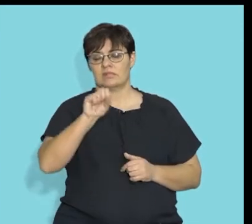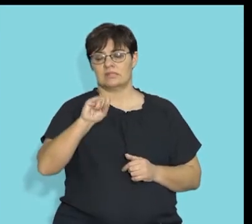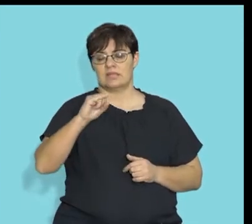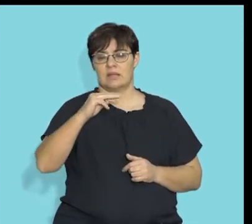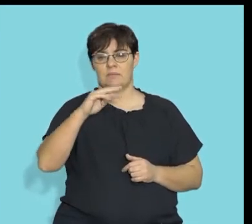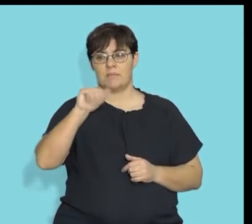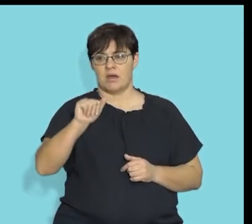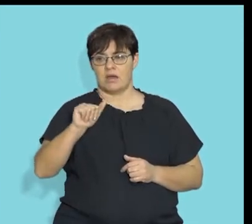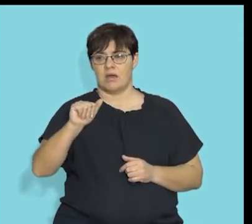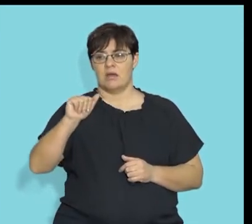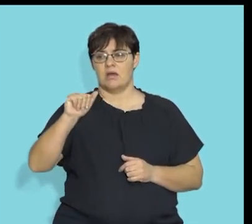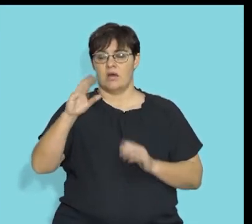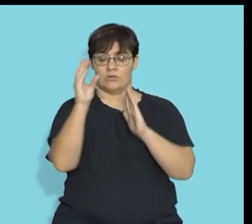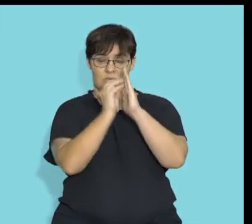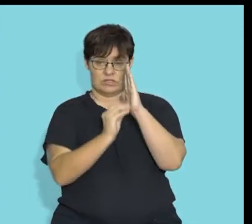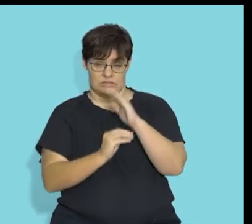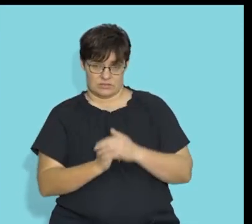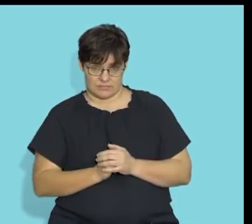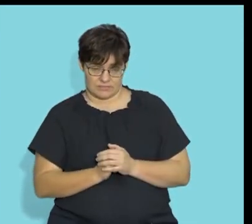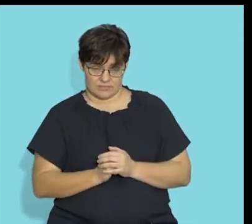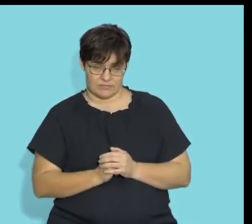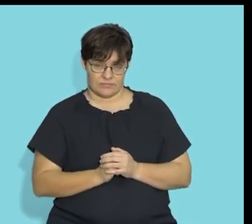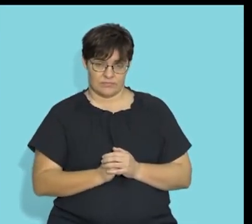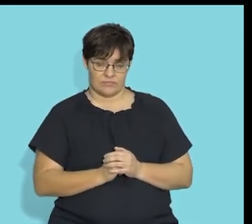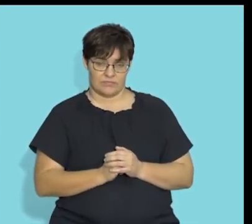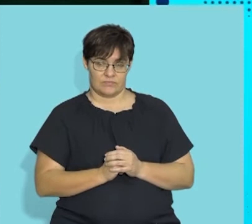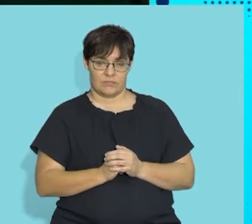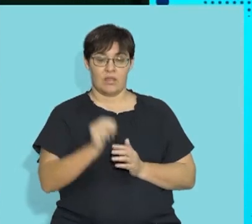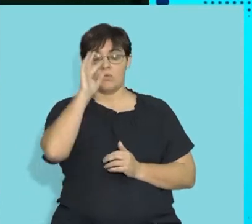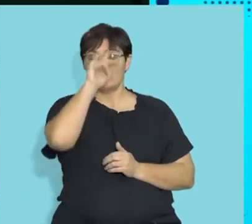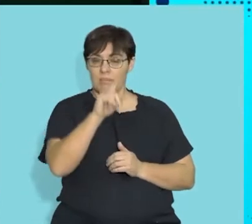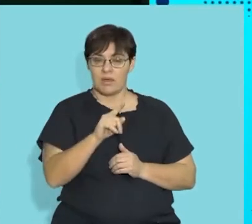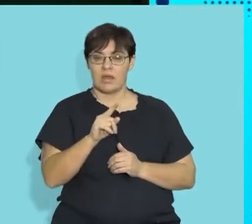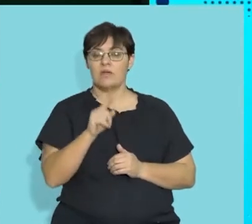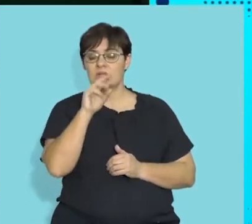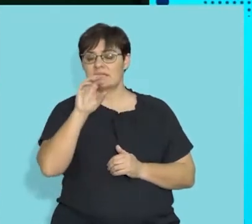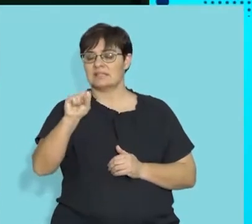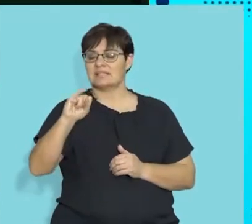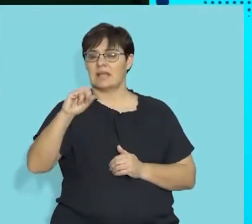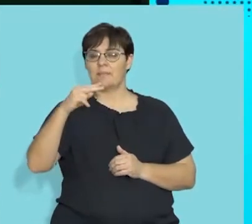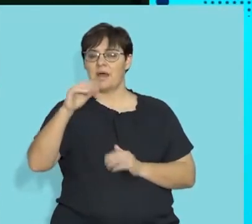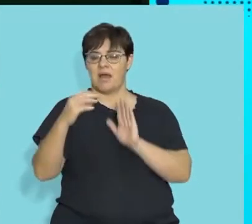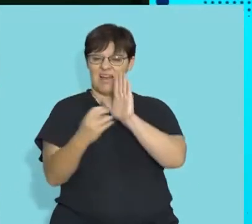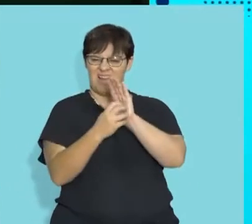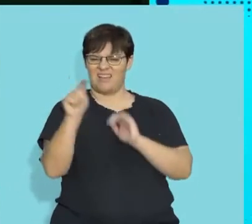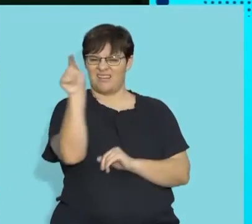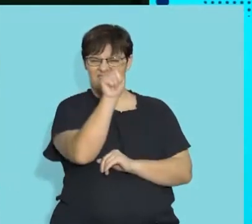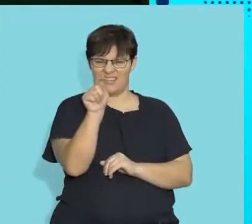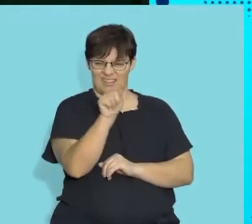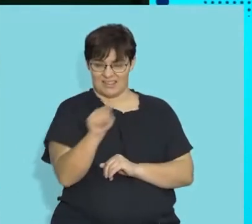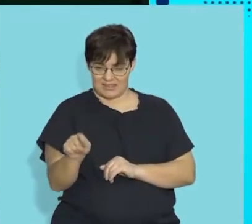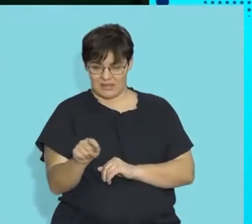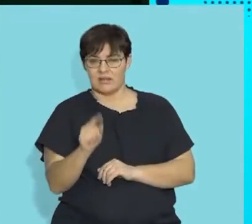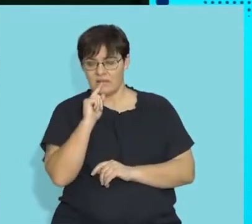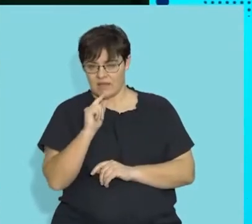at sigma notation. So please remember that as soon as you see that sigma sign, there